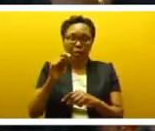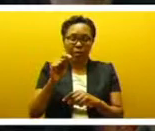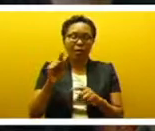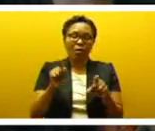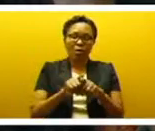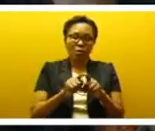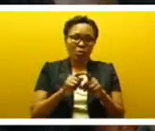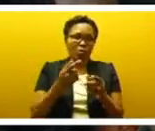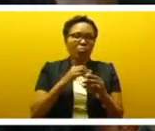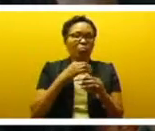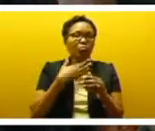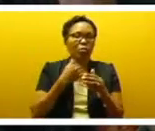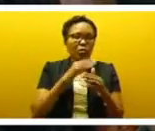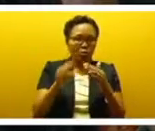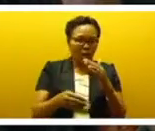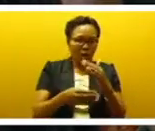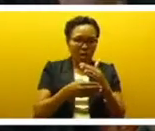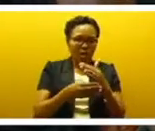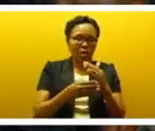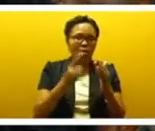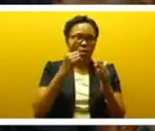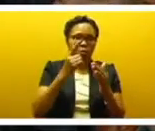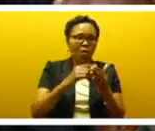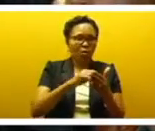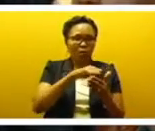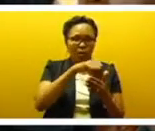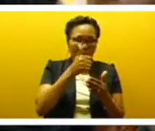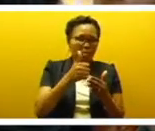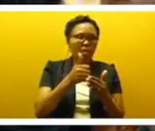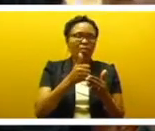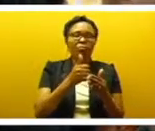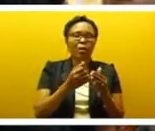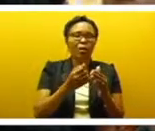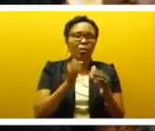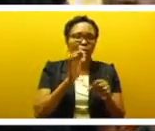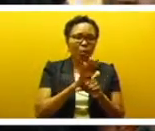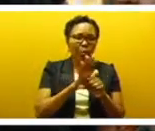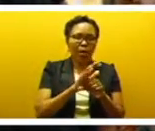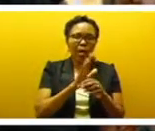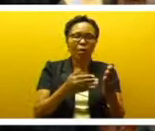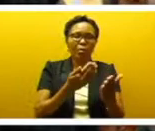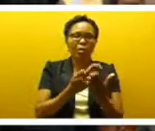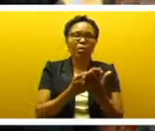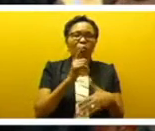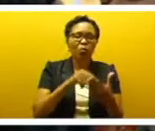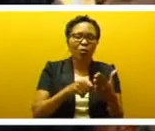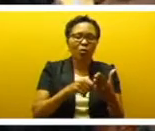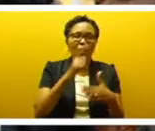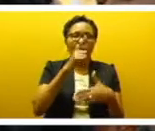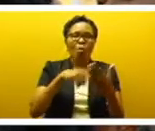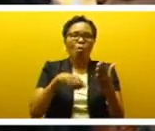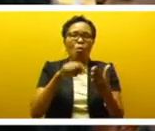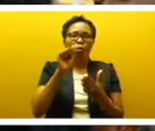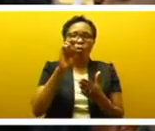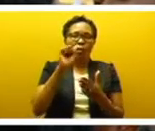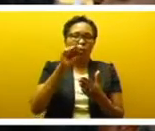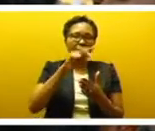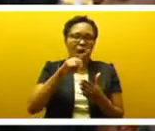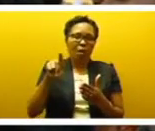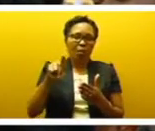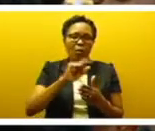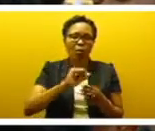most popular applications today in Kenya is WhatsApp, and nobody changes. We get a lot of images